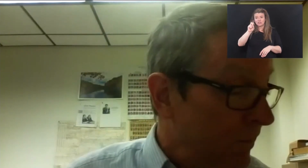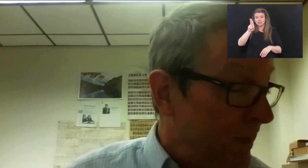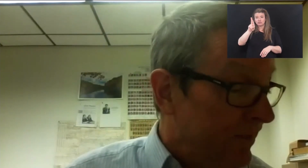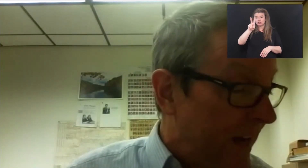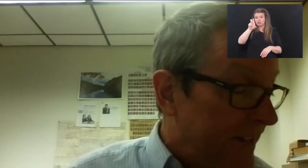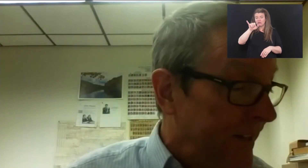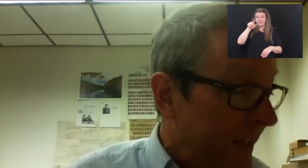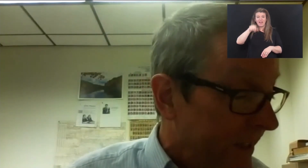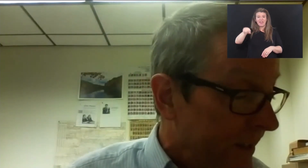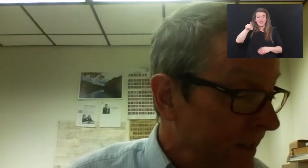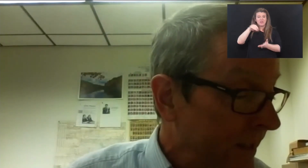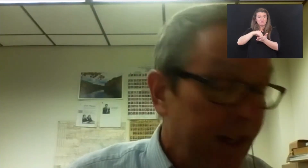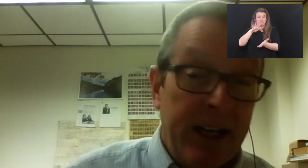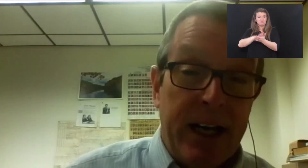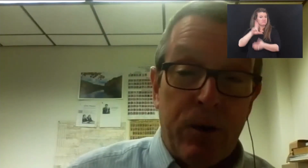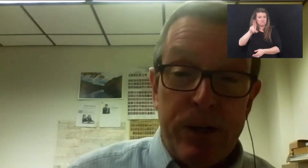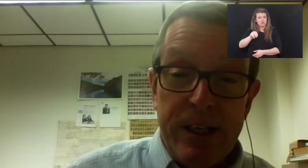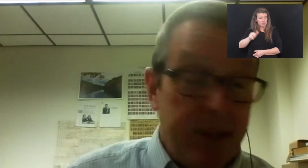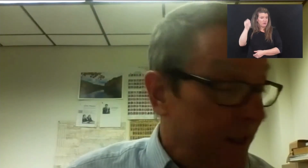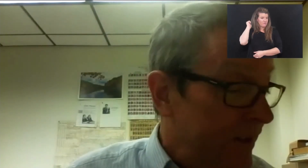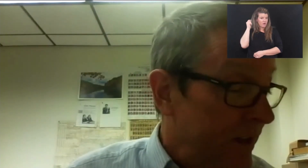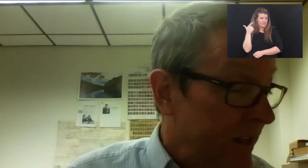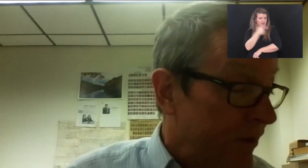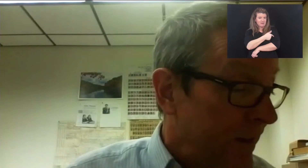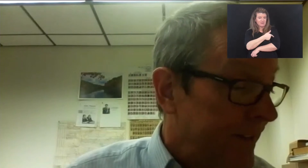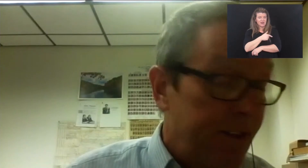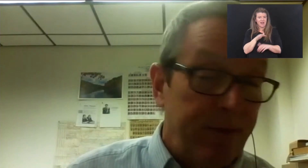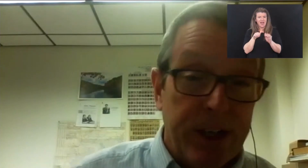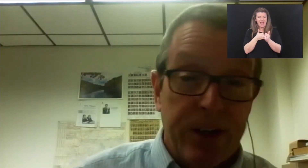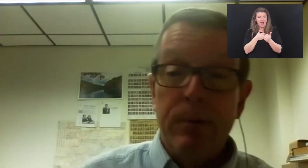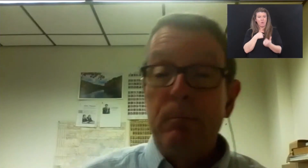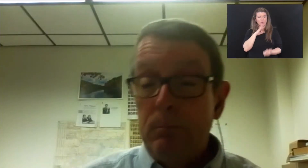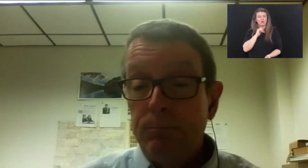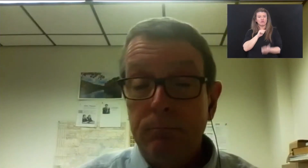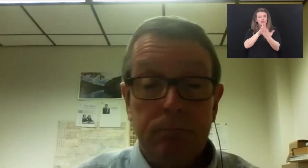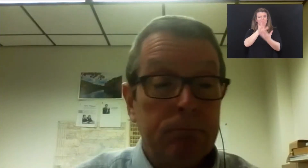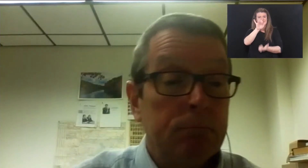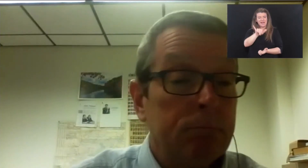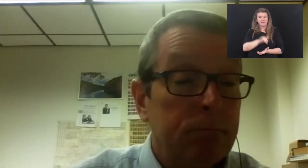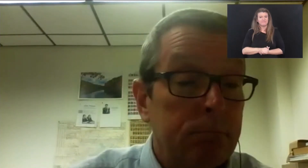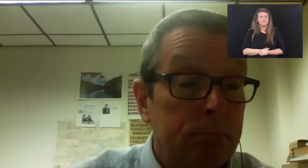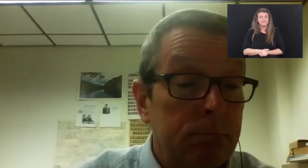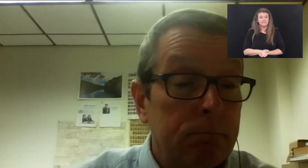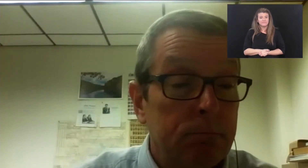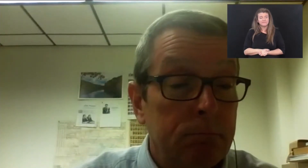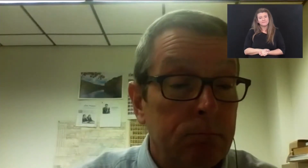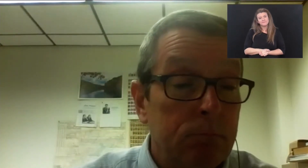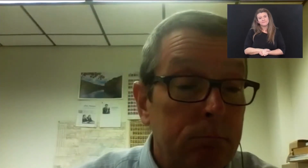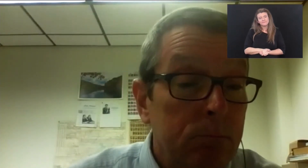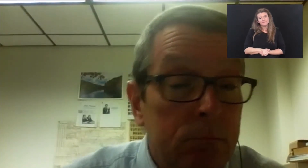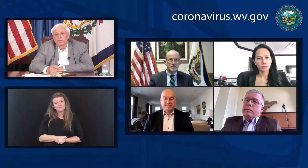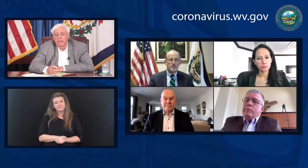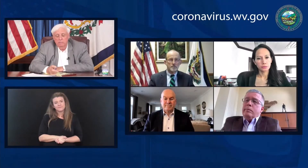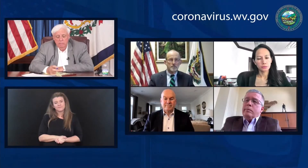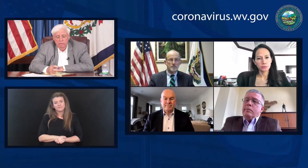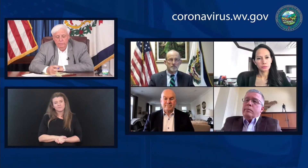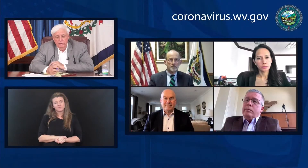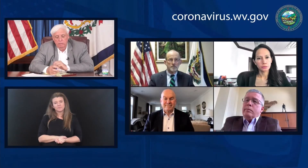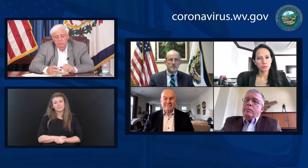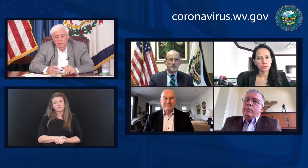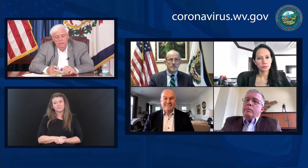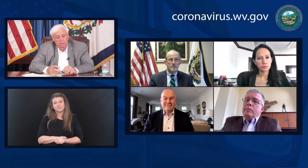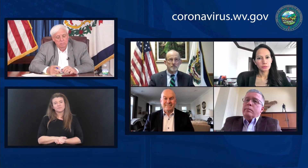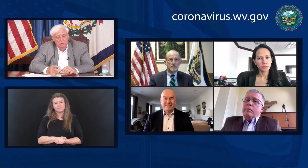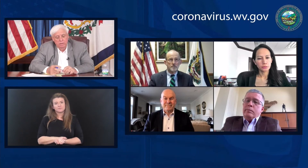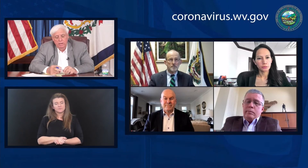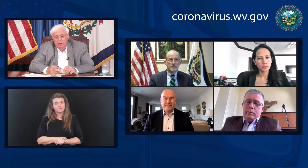definitely won't be vaccinated. How do we address this figure? Let me answer it, guys. You know,